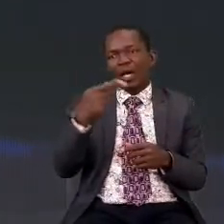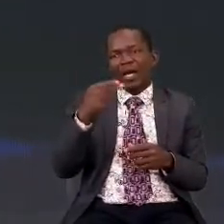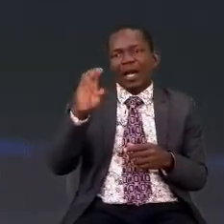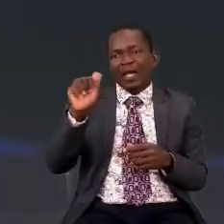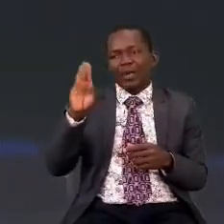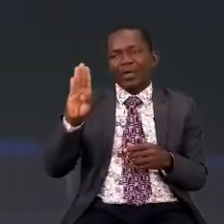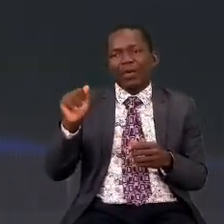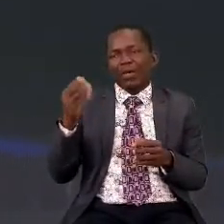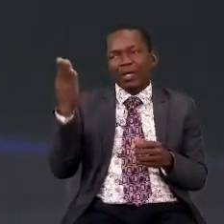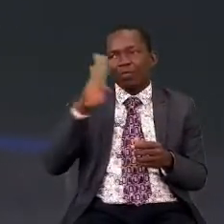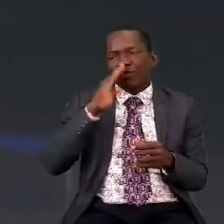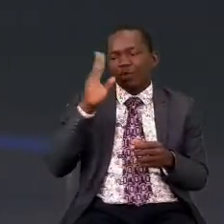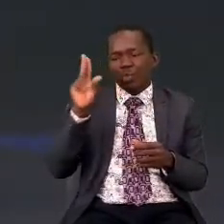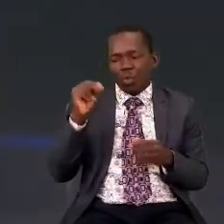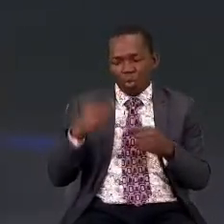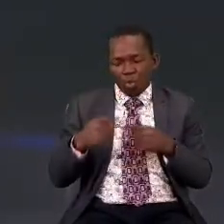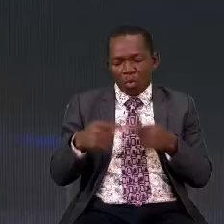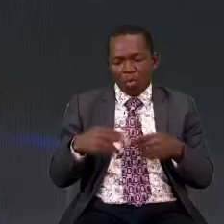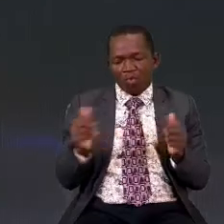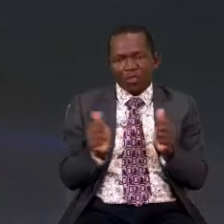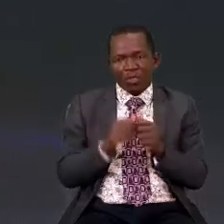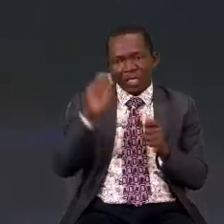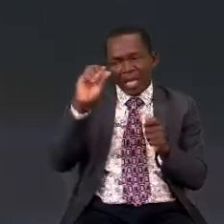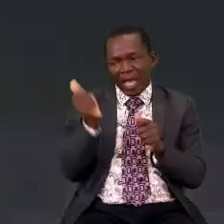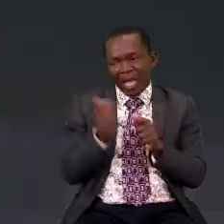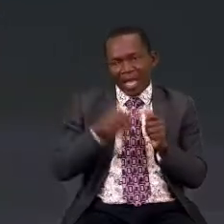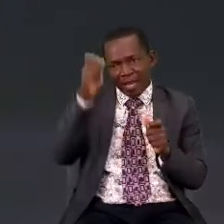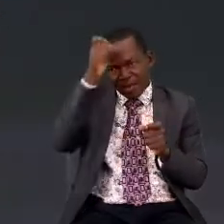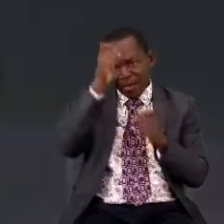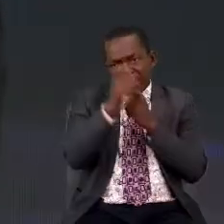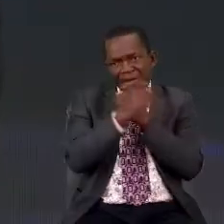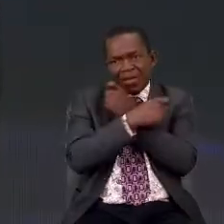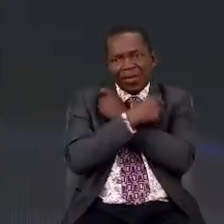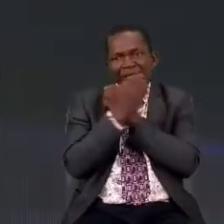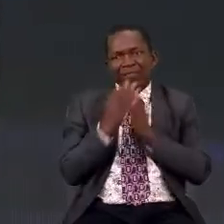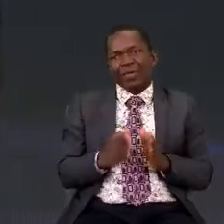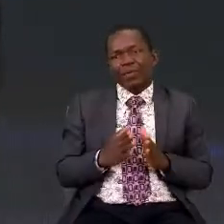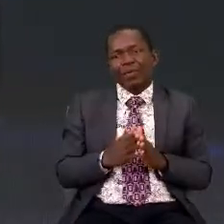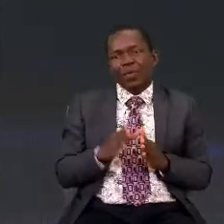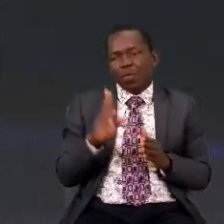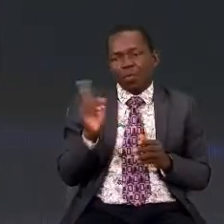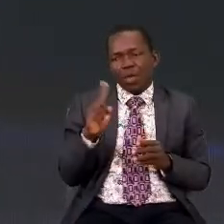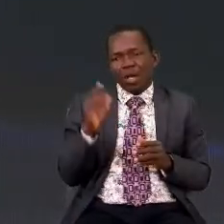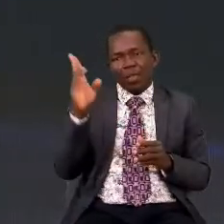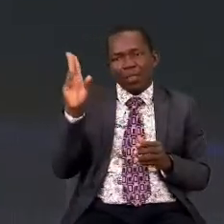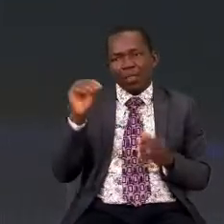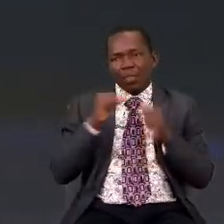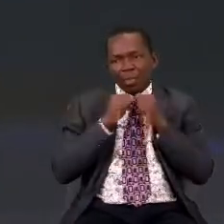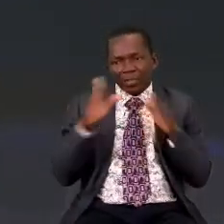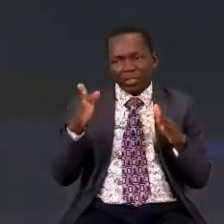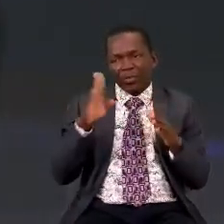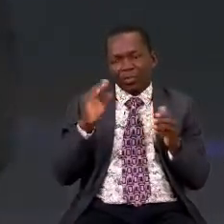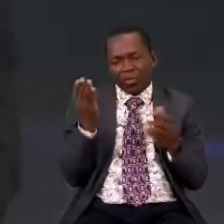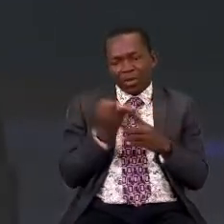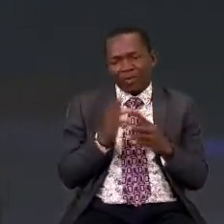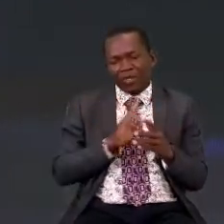us. There's no sickness there. There's no suffering there. There are no tears there. There is no sorrow there. There is